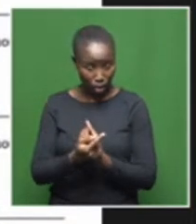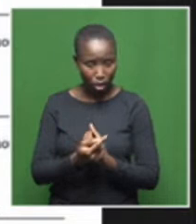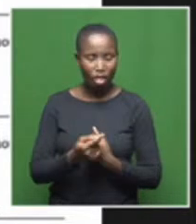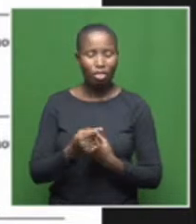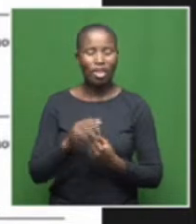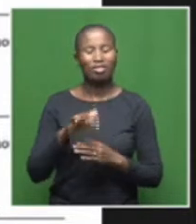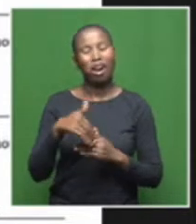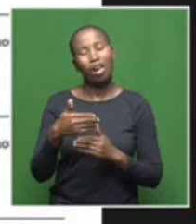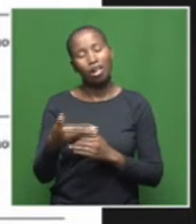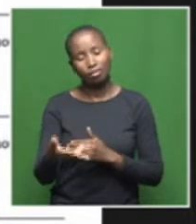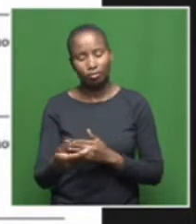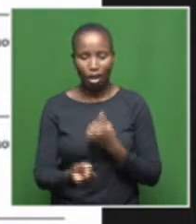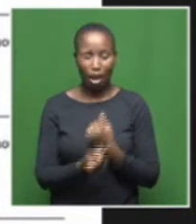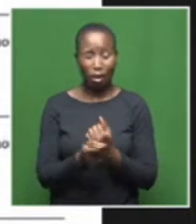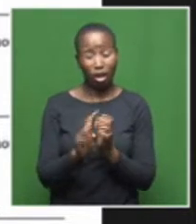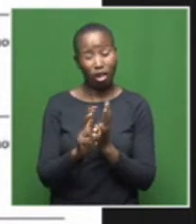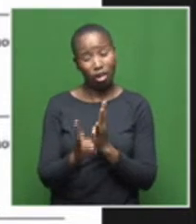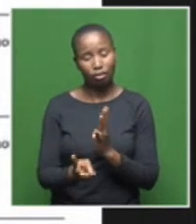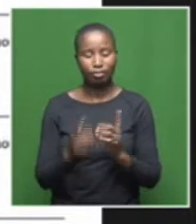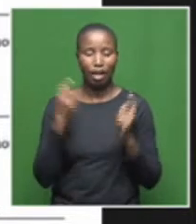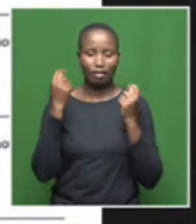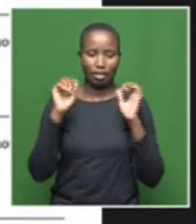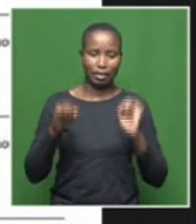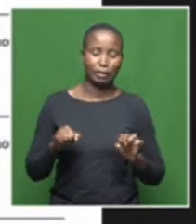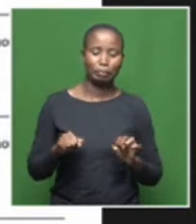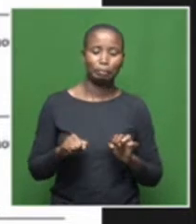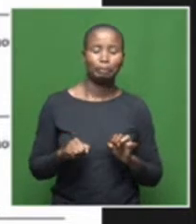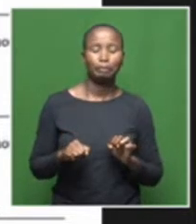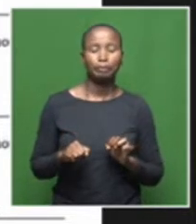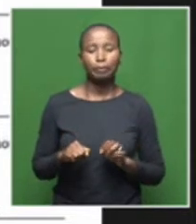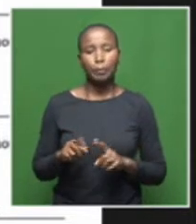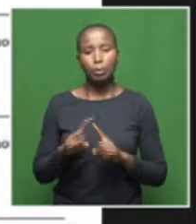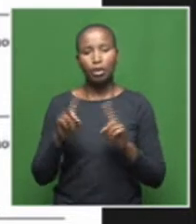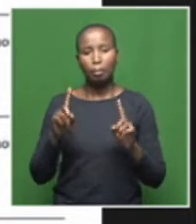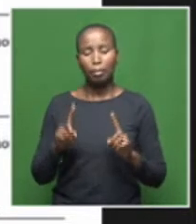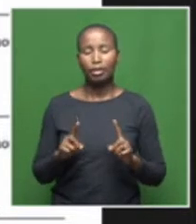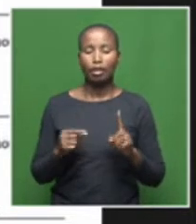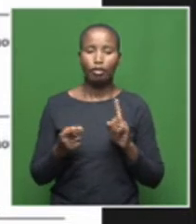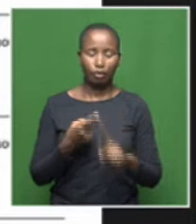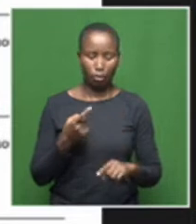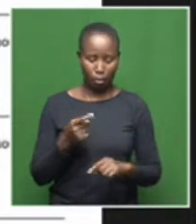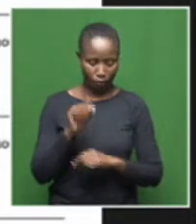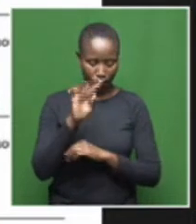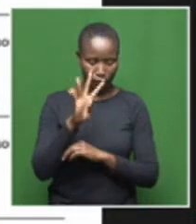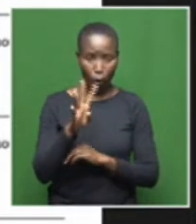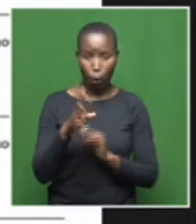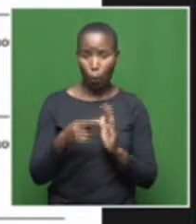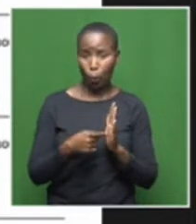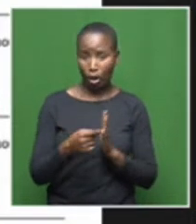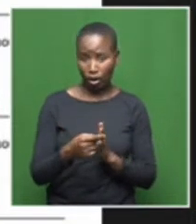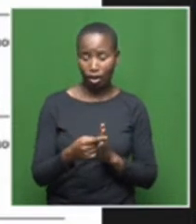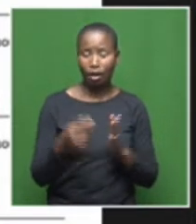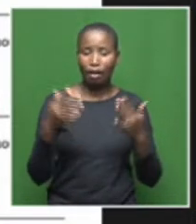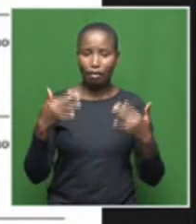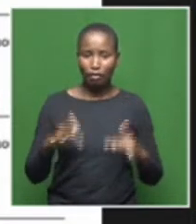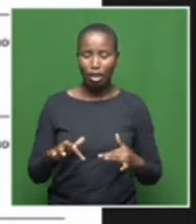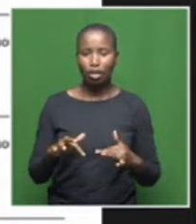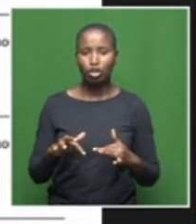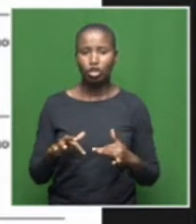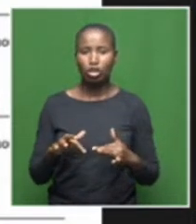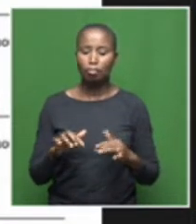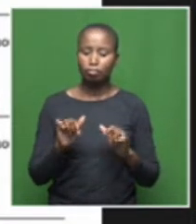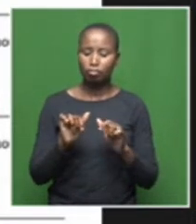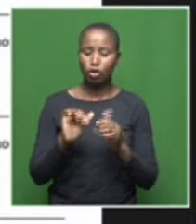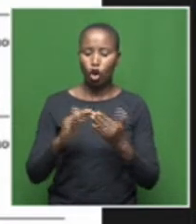is history. There were many other events. But however, over the last 4 weeks, we have been in touch, keeping in touch with the